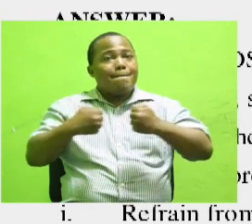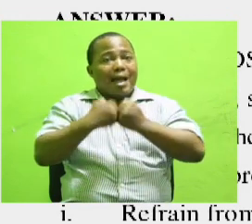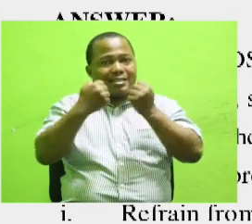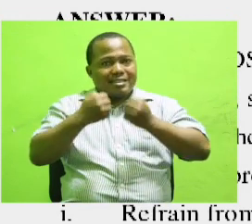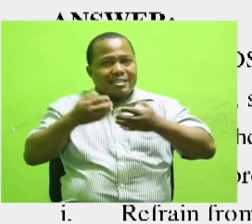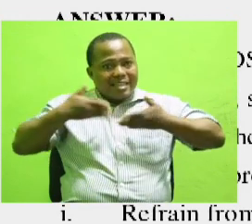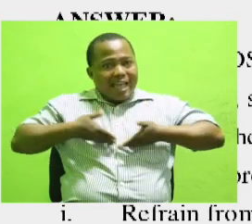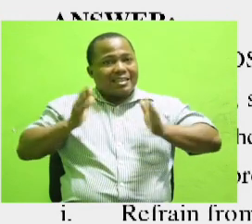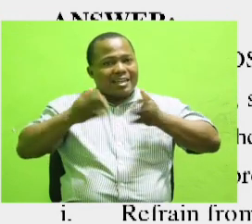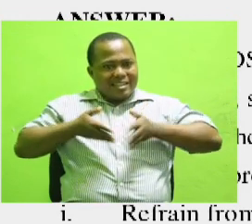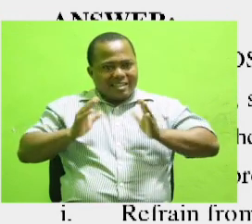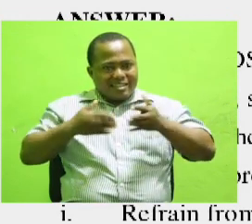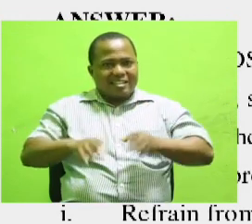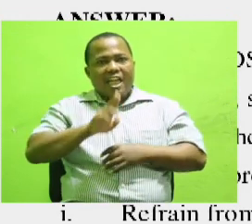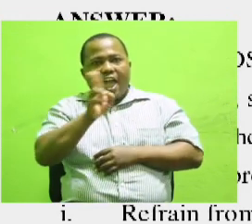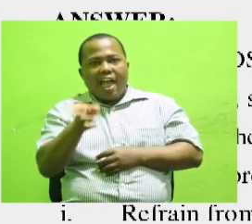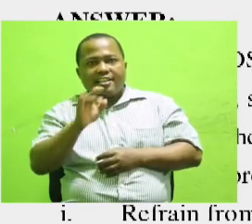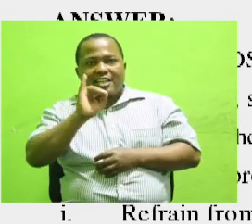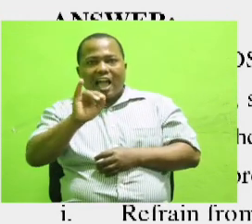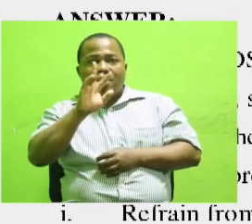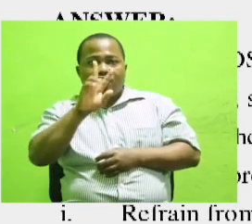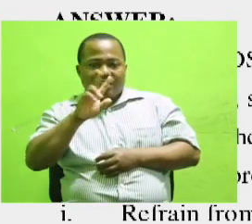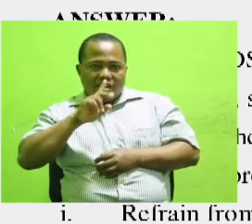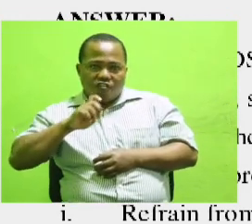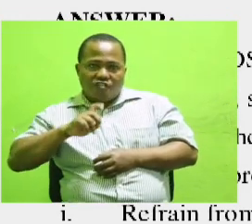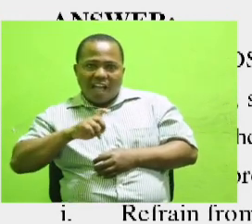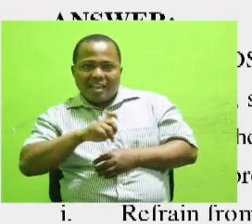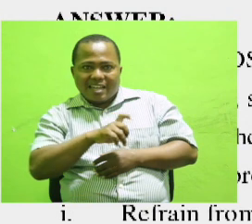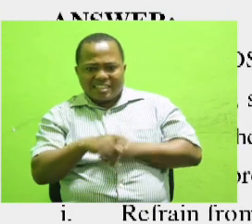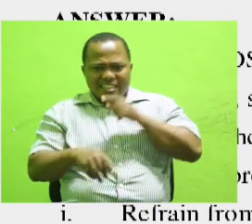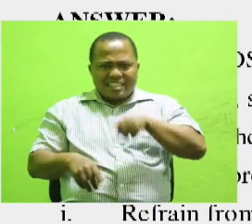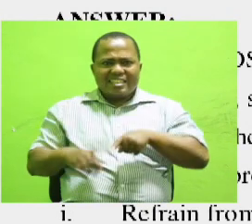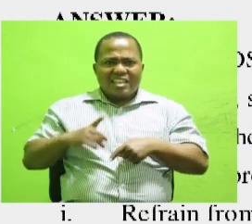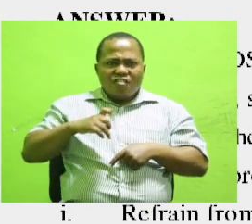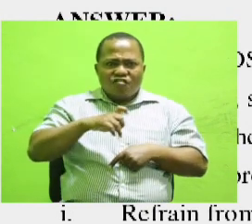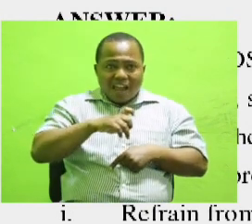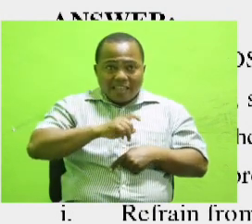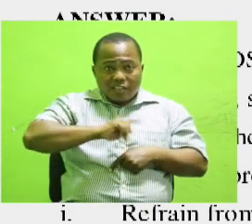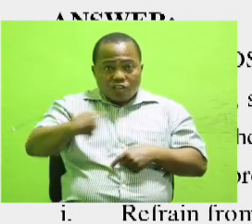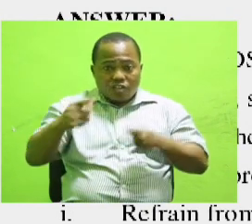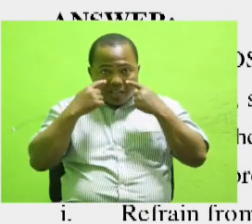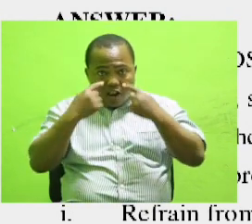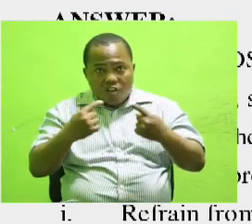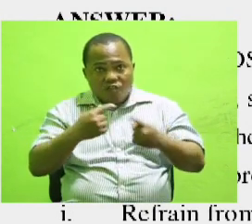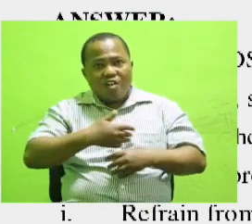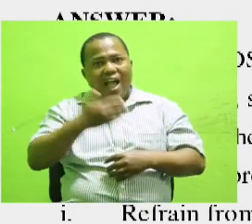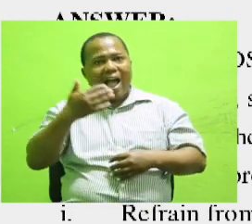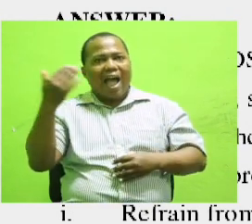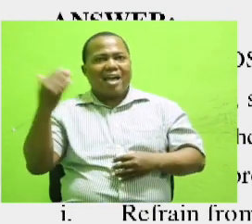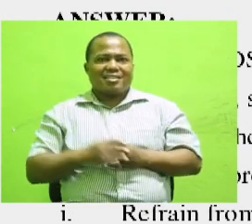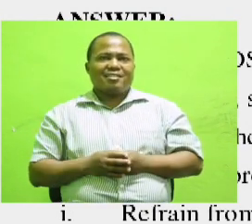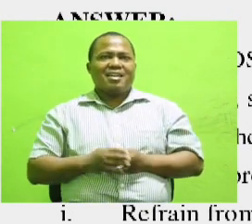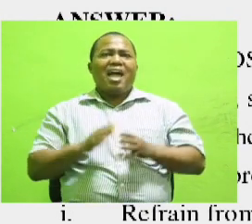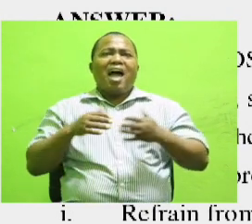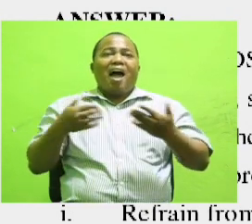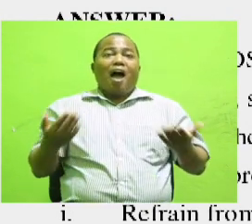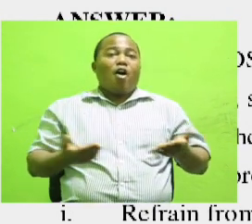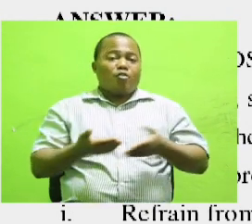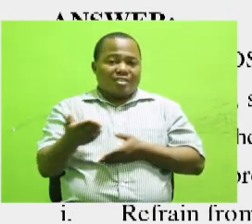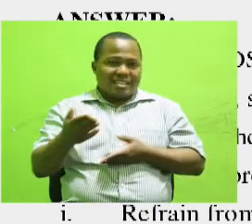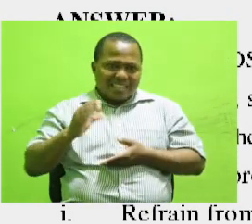the HIV viruses. These viruses then go and look for other helper T